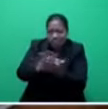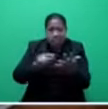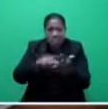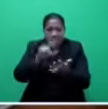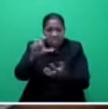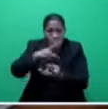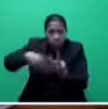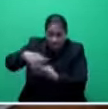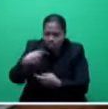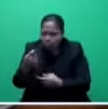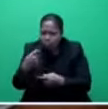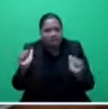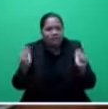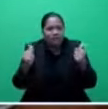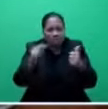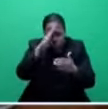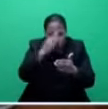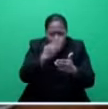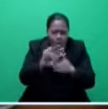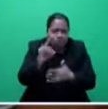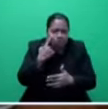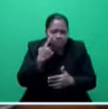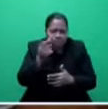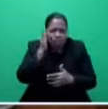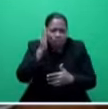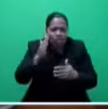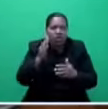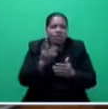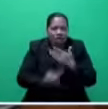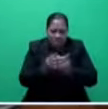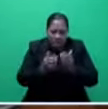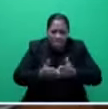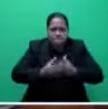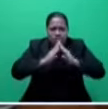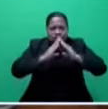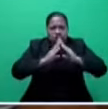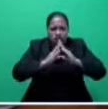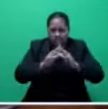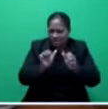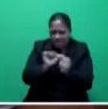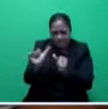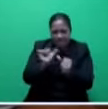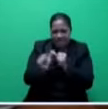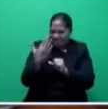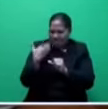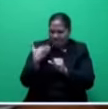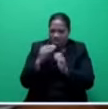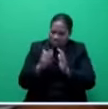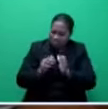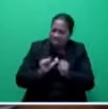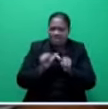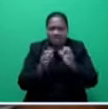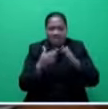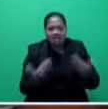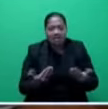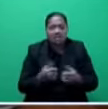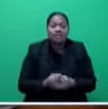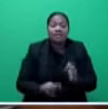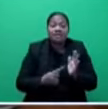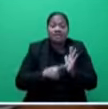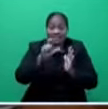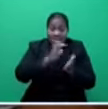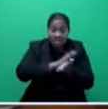hope to see these schools, those are built back to better standards. Mr. Speaker, TC Herald, a Category 4 system,